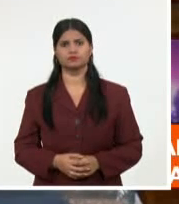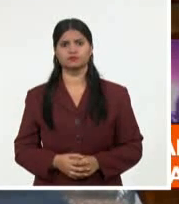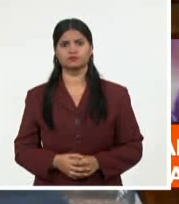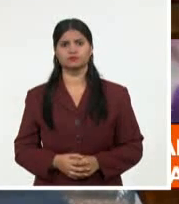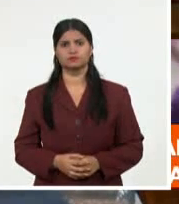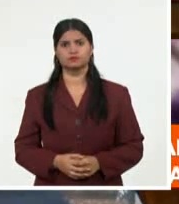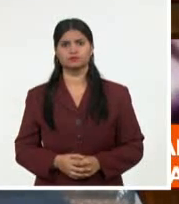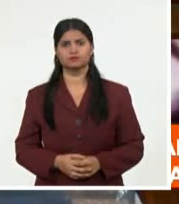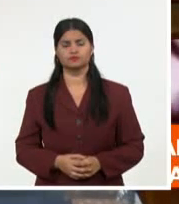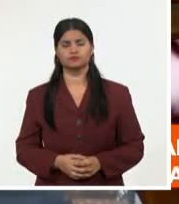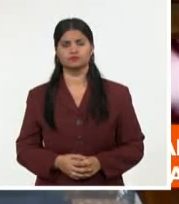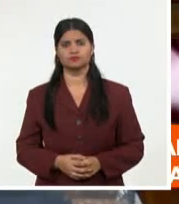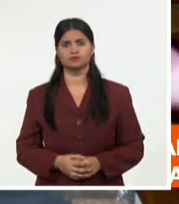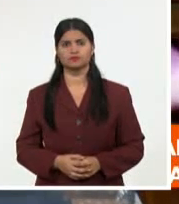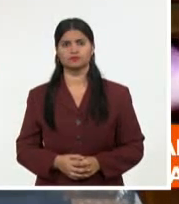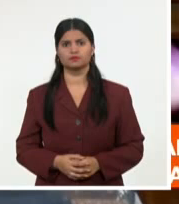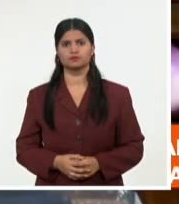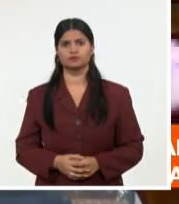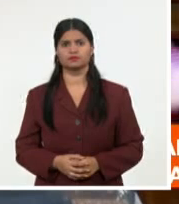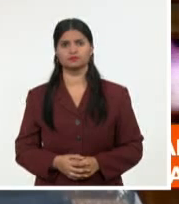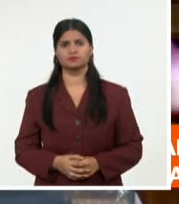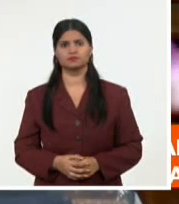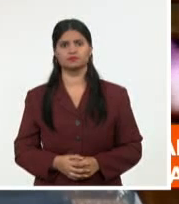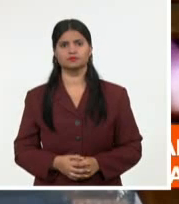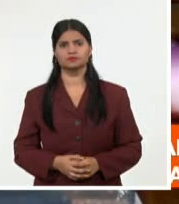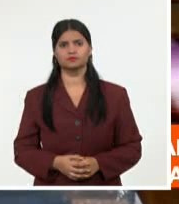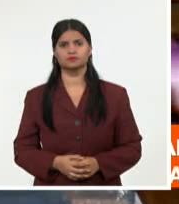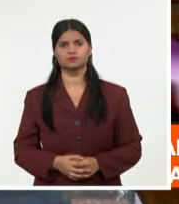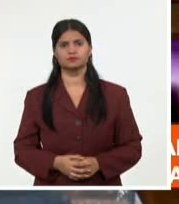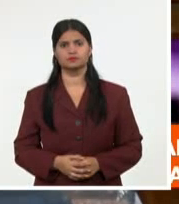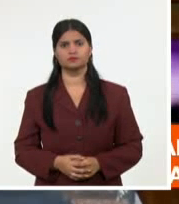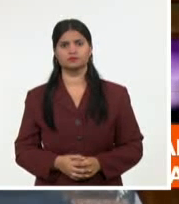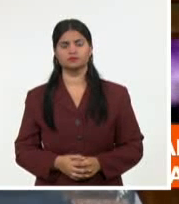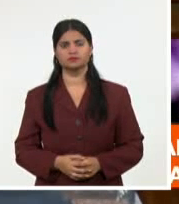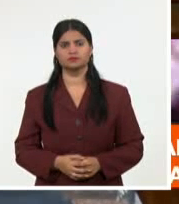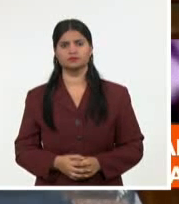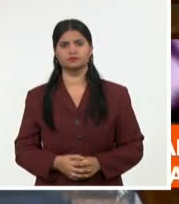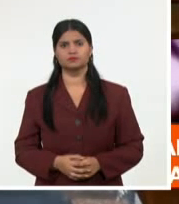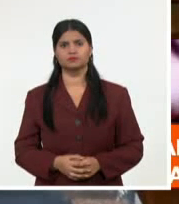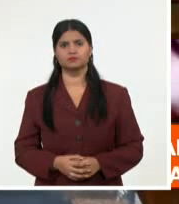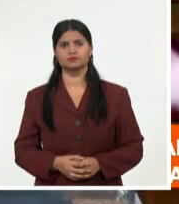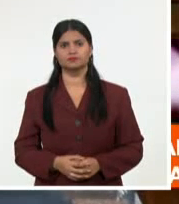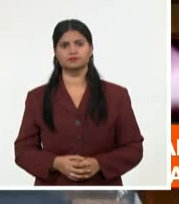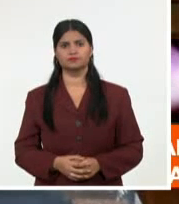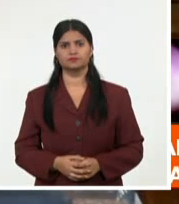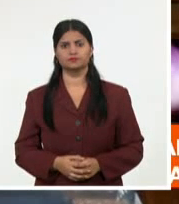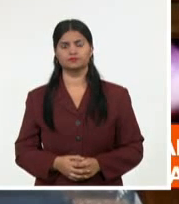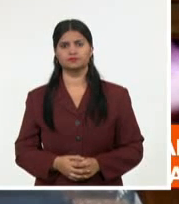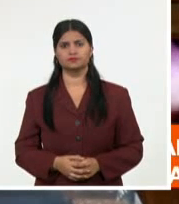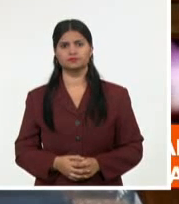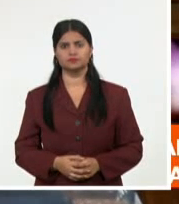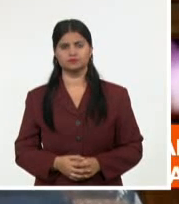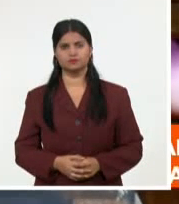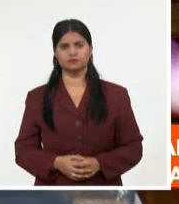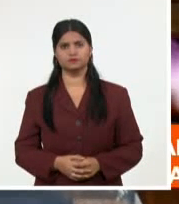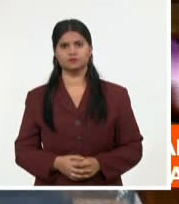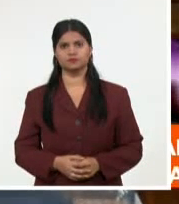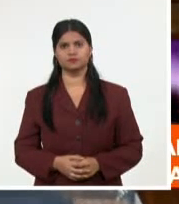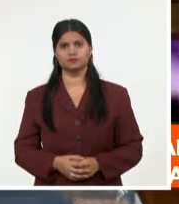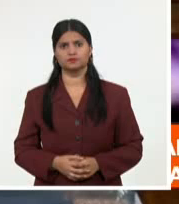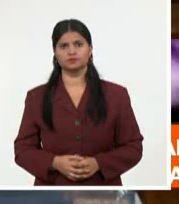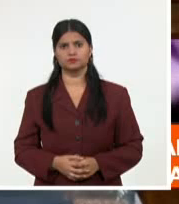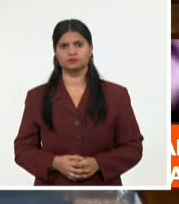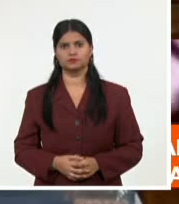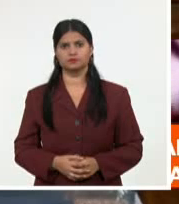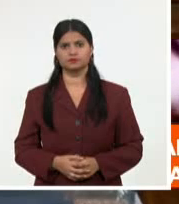has been imposed on us by our mighty neighbor, with the stated purpose of causing our economy